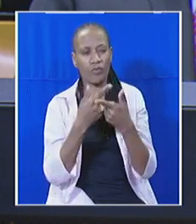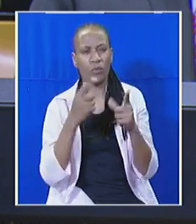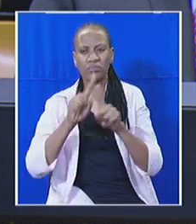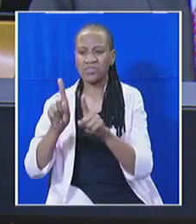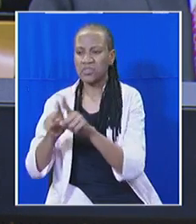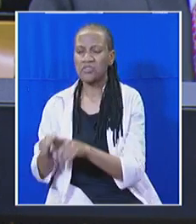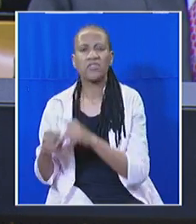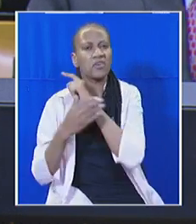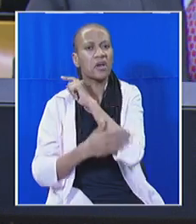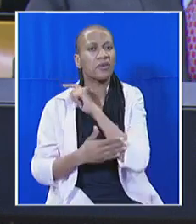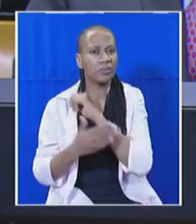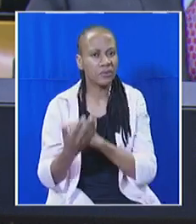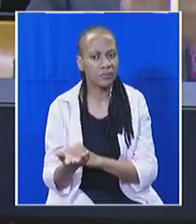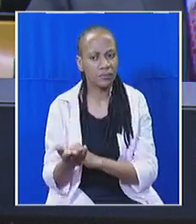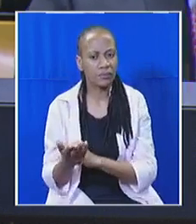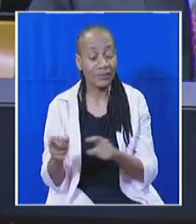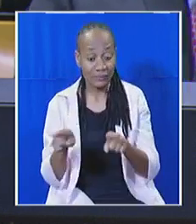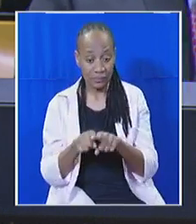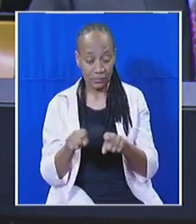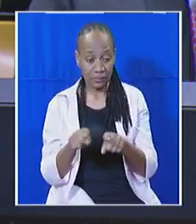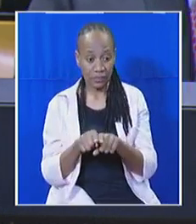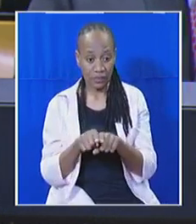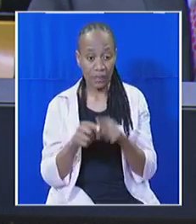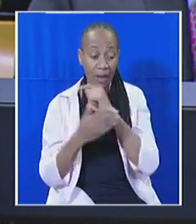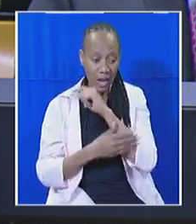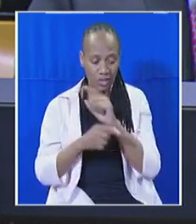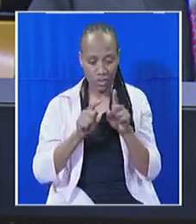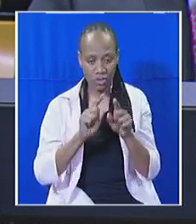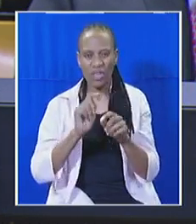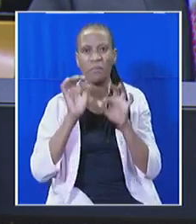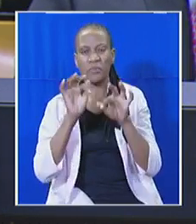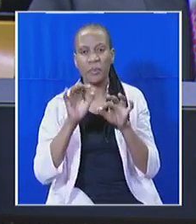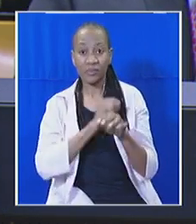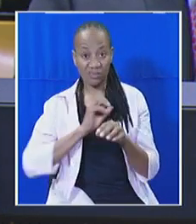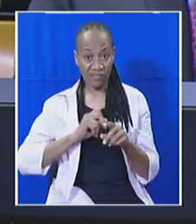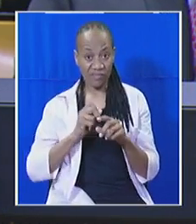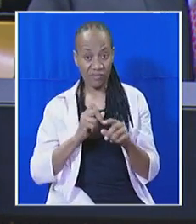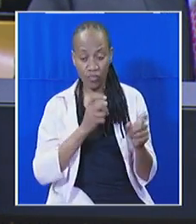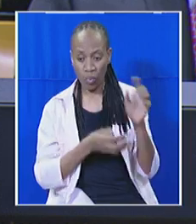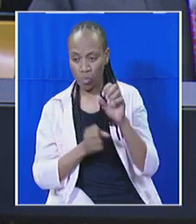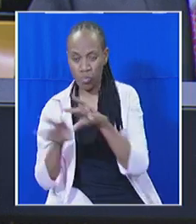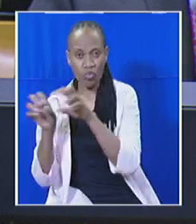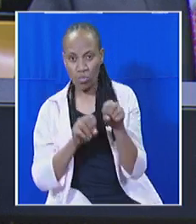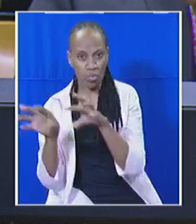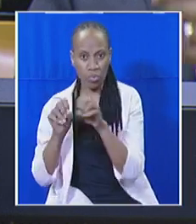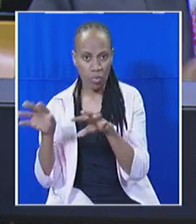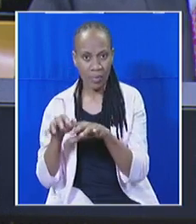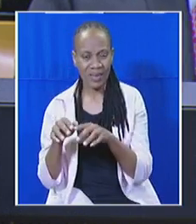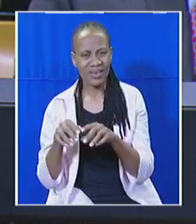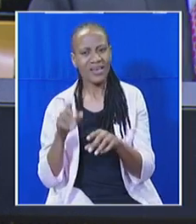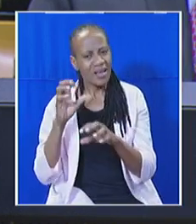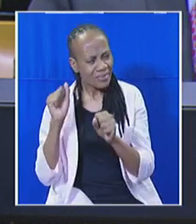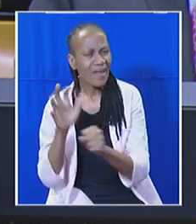and developing countries, as well as within countries themselves, is politically, socially, and